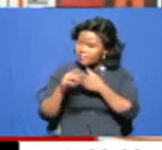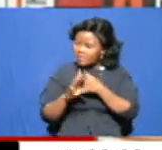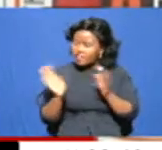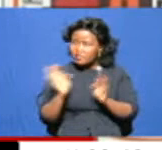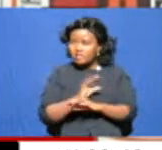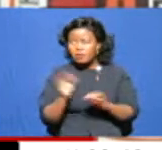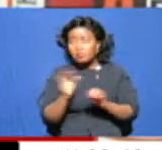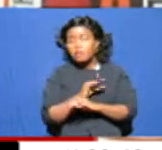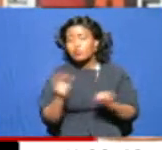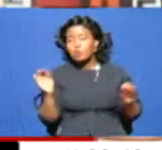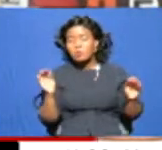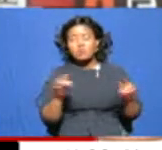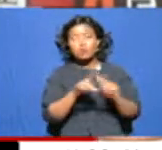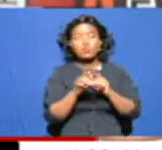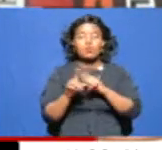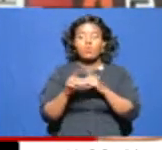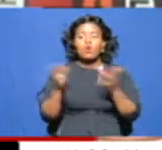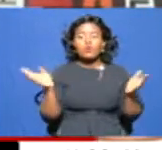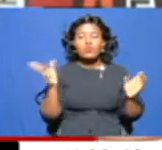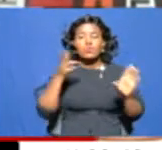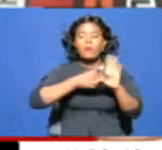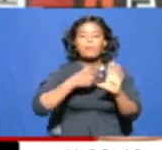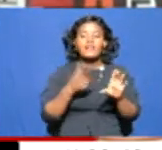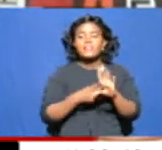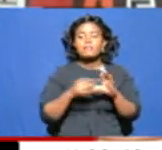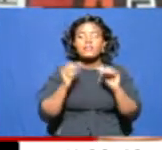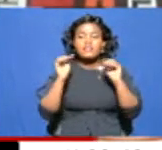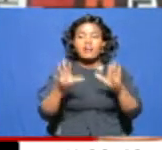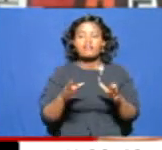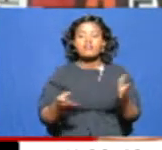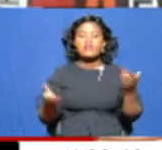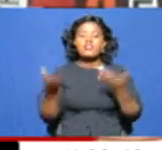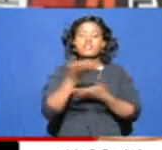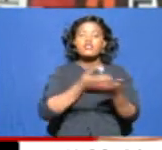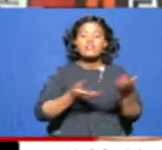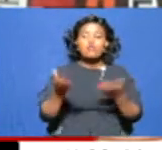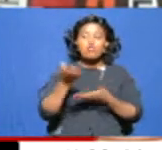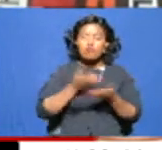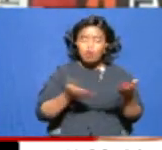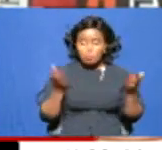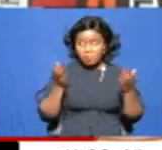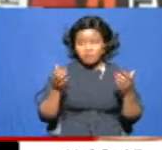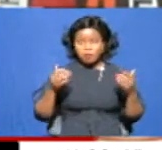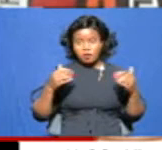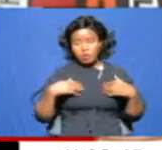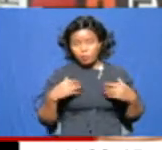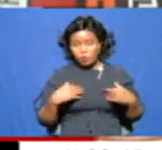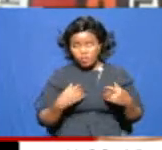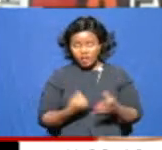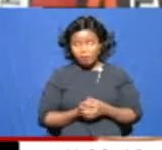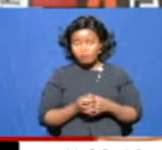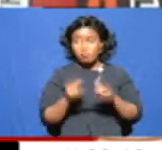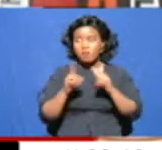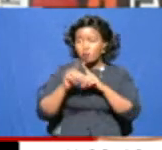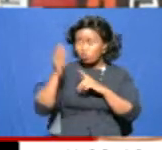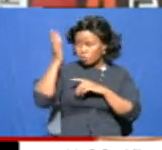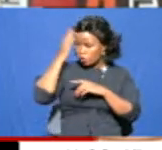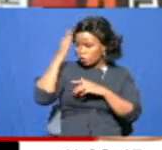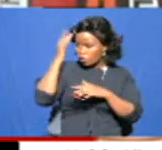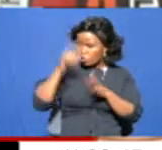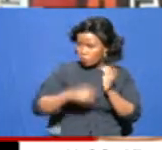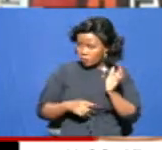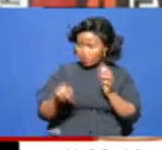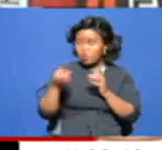not participate in the economy that there is in construction industry. And you know that we are already investing